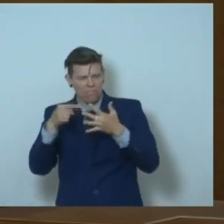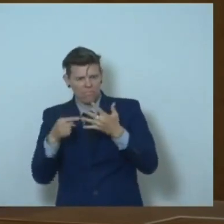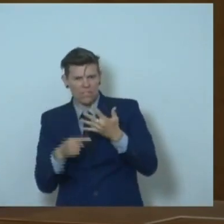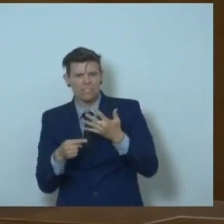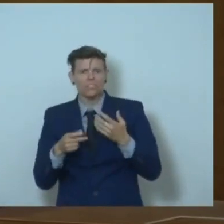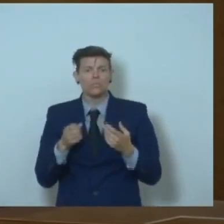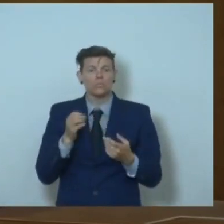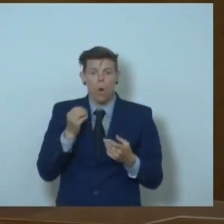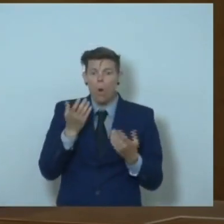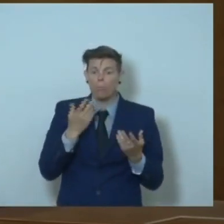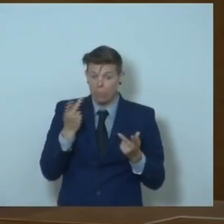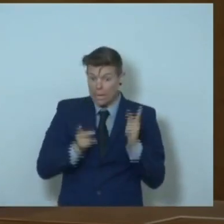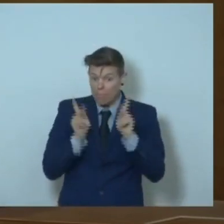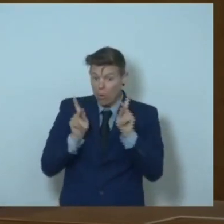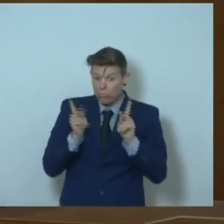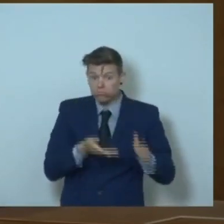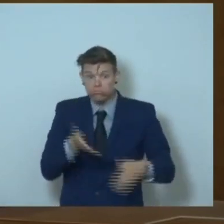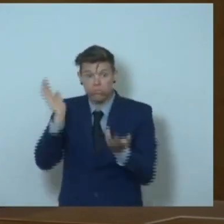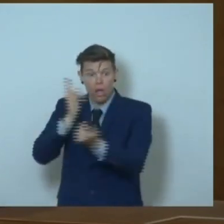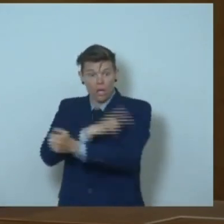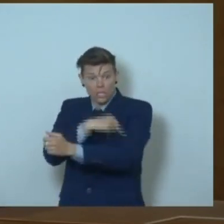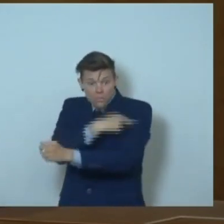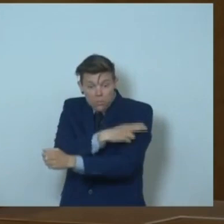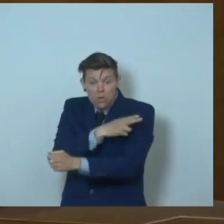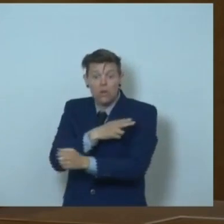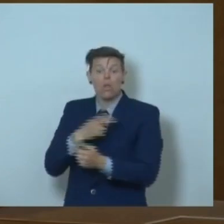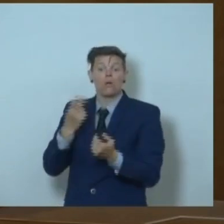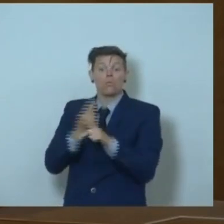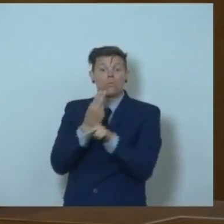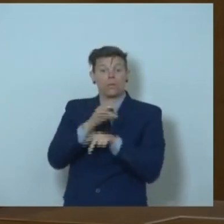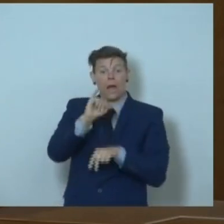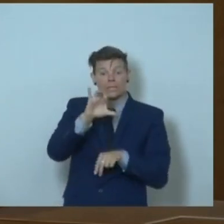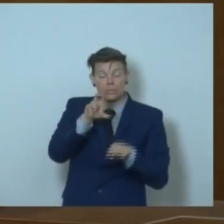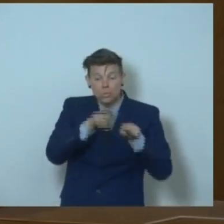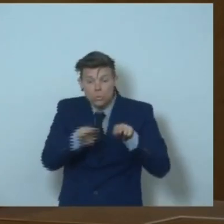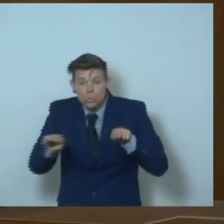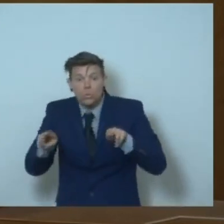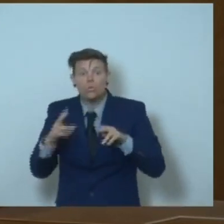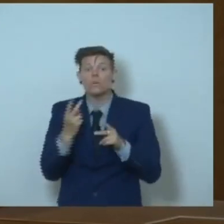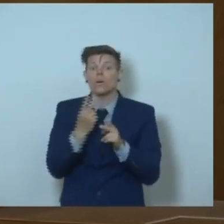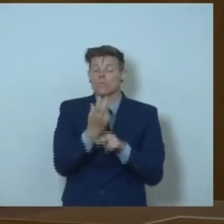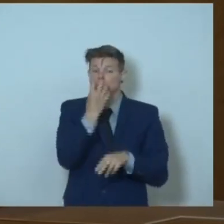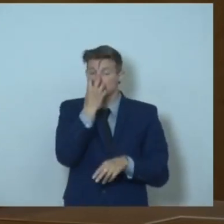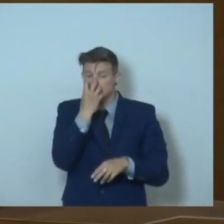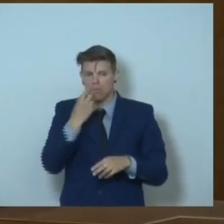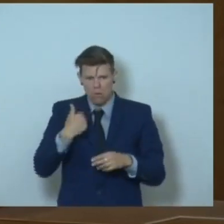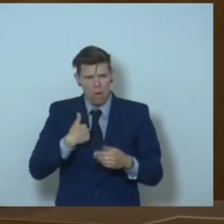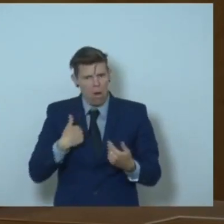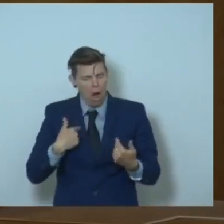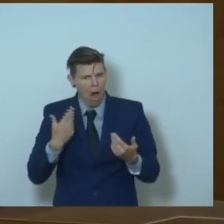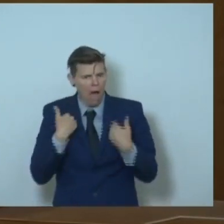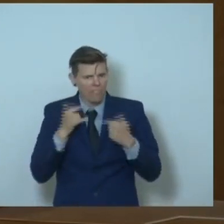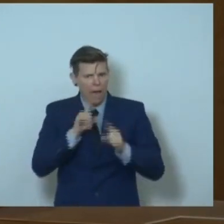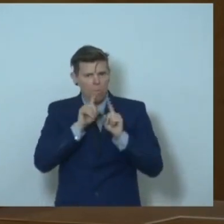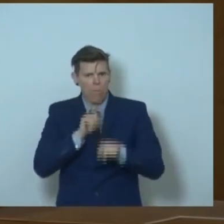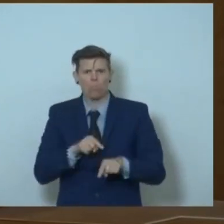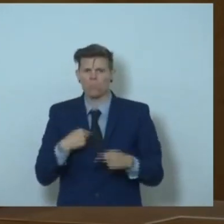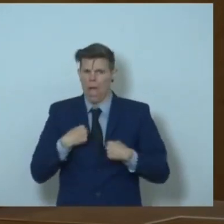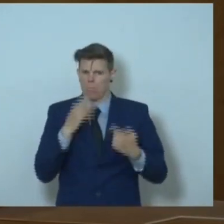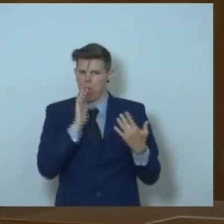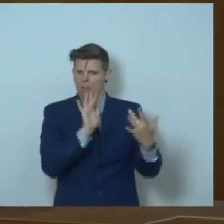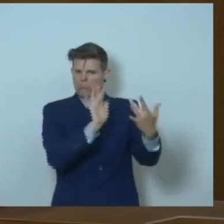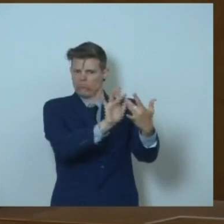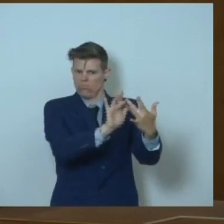Hospitalizations, treated in ICUs, ventilators, I see that every day myself. So we'll get back with them.